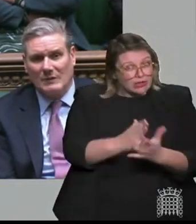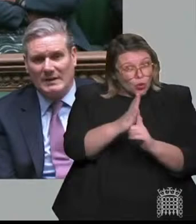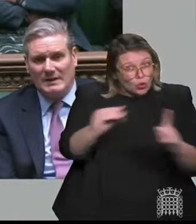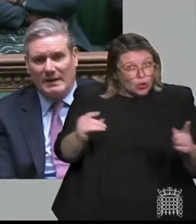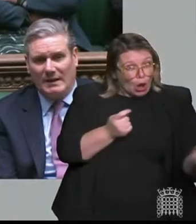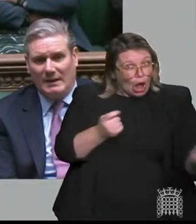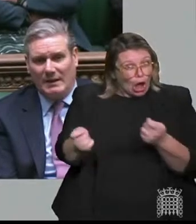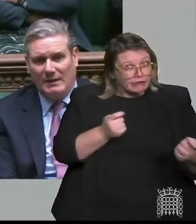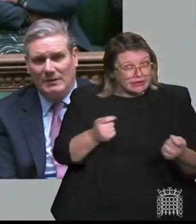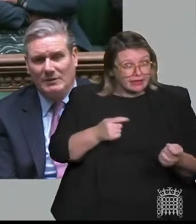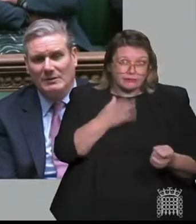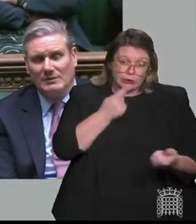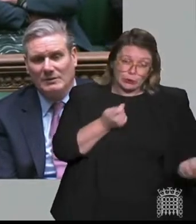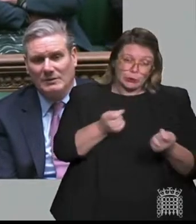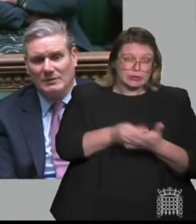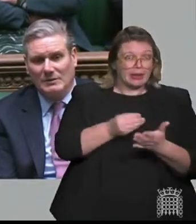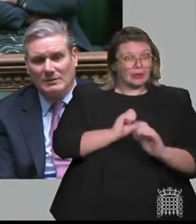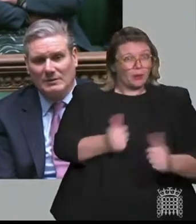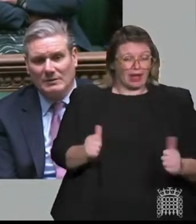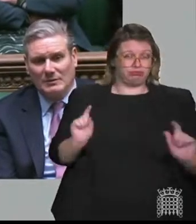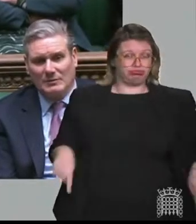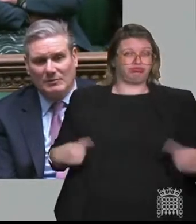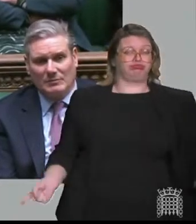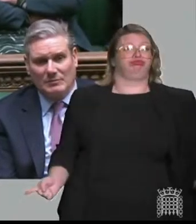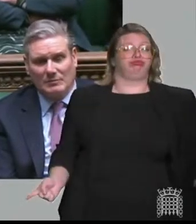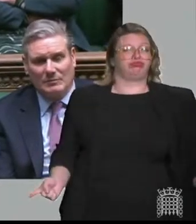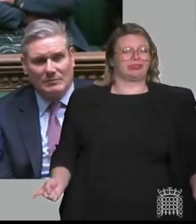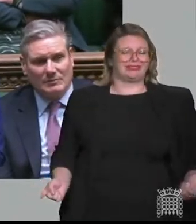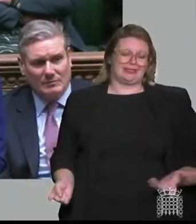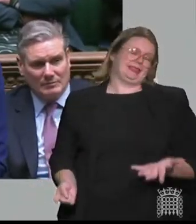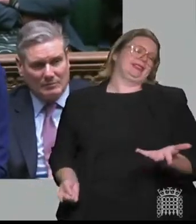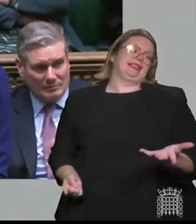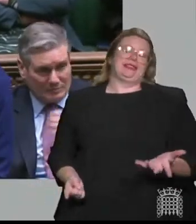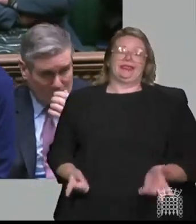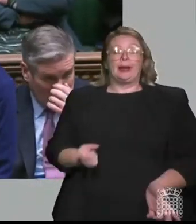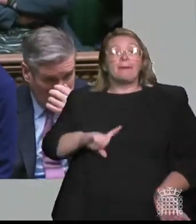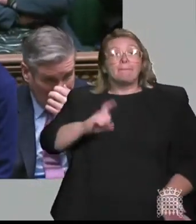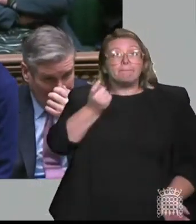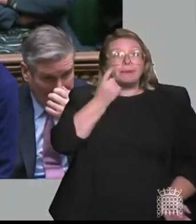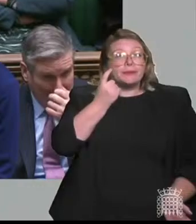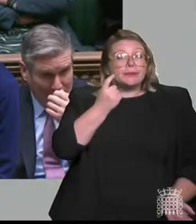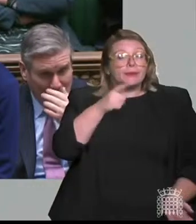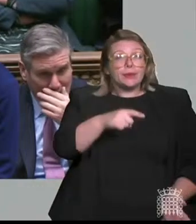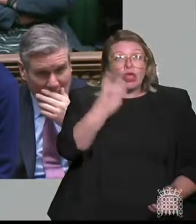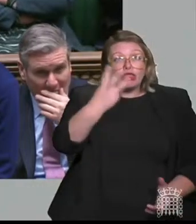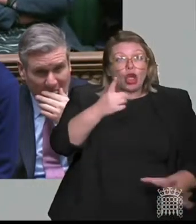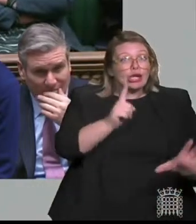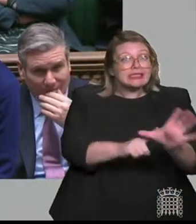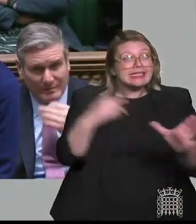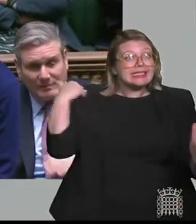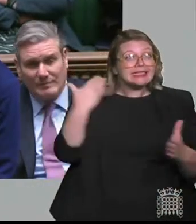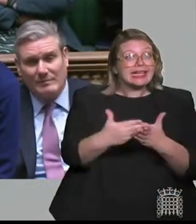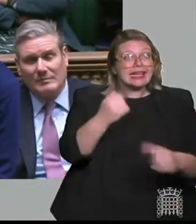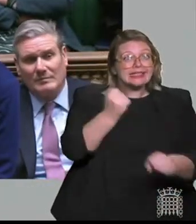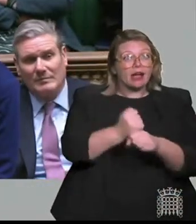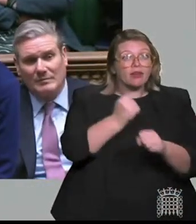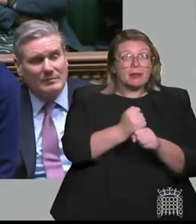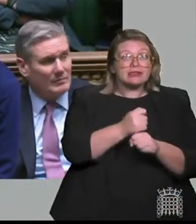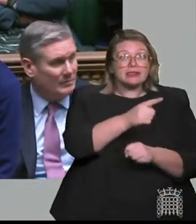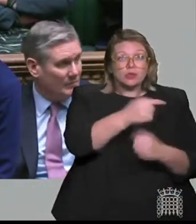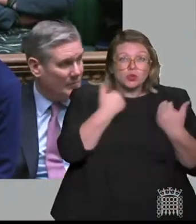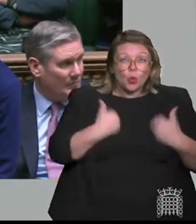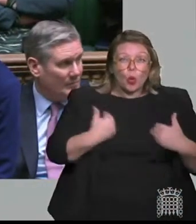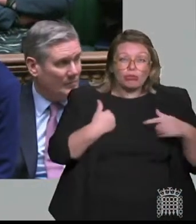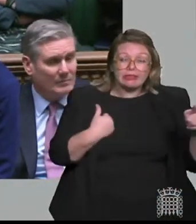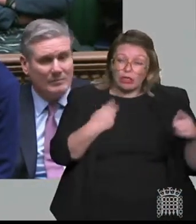money. And it says it all that after 13 years of Tory government, there are still